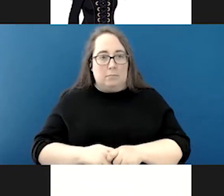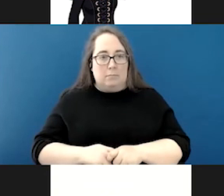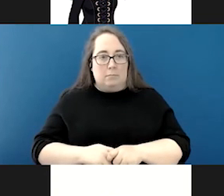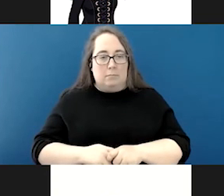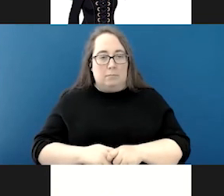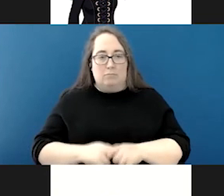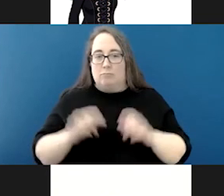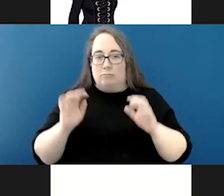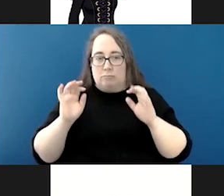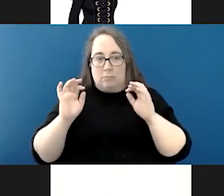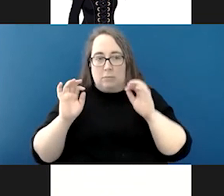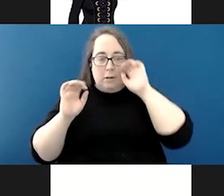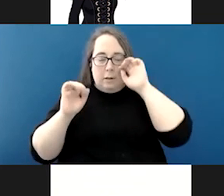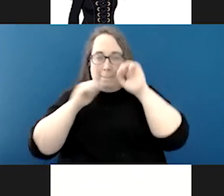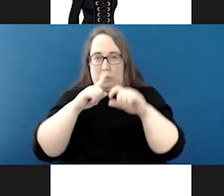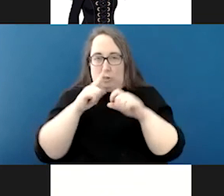and that it will actually fit.